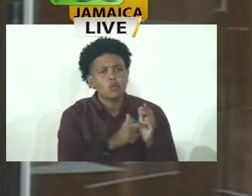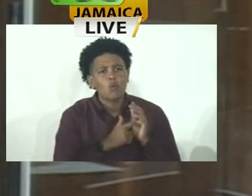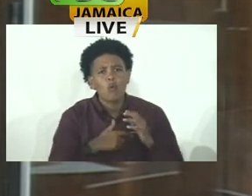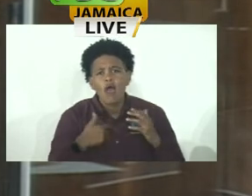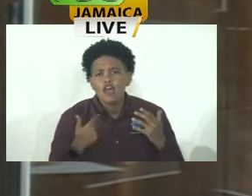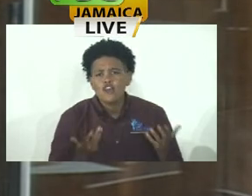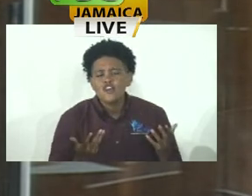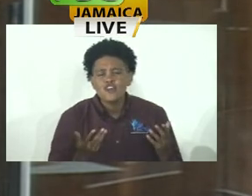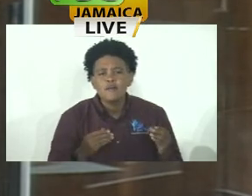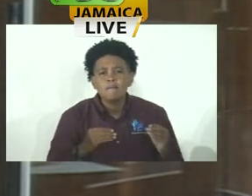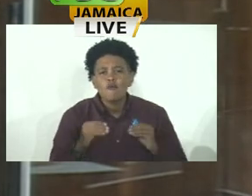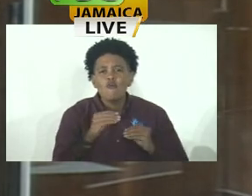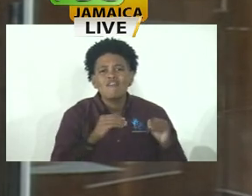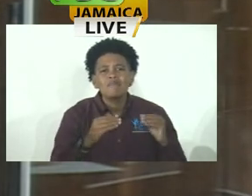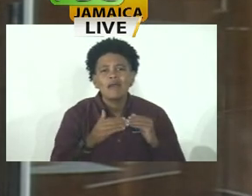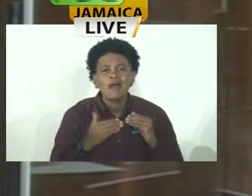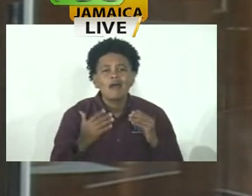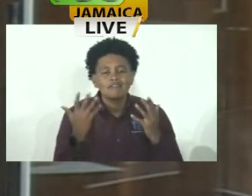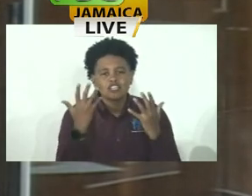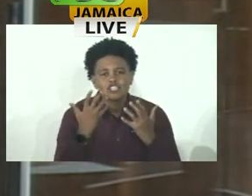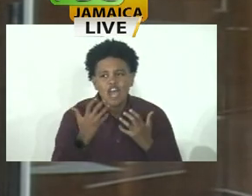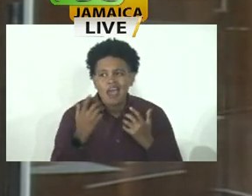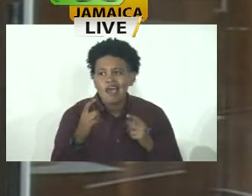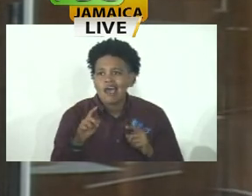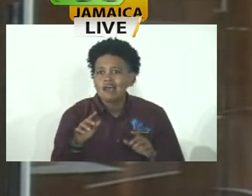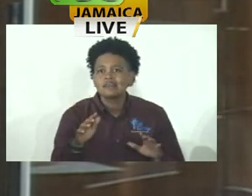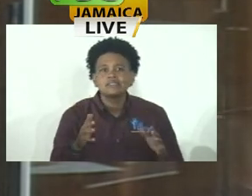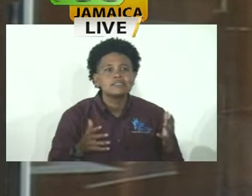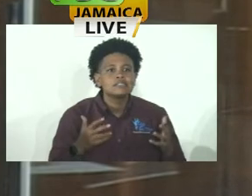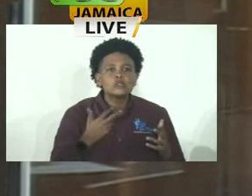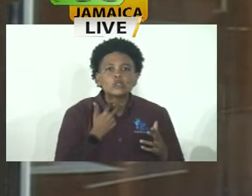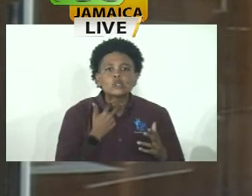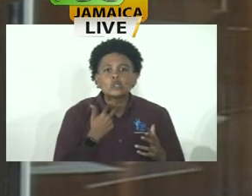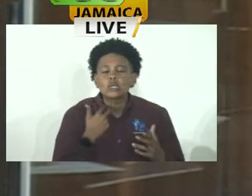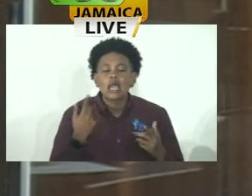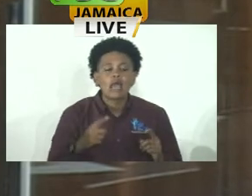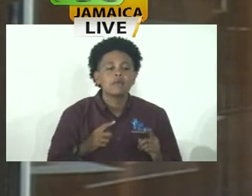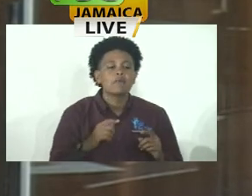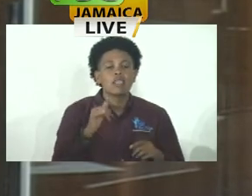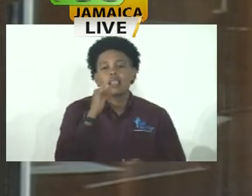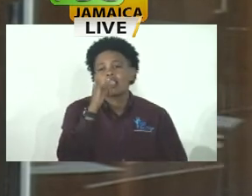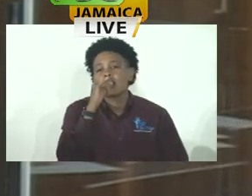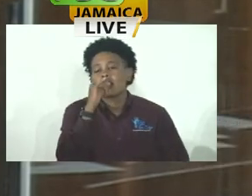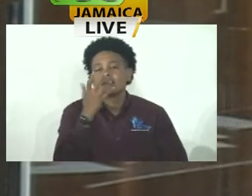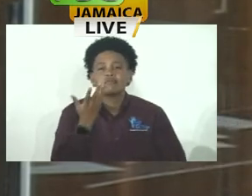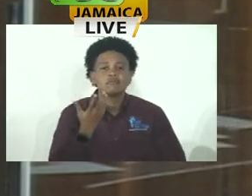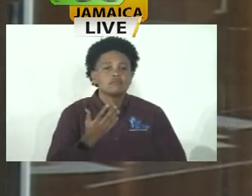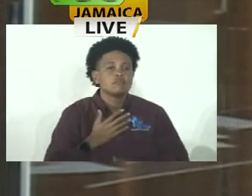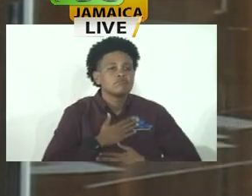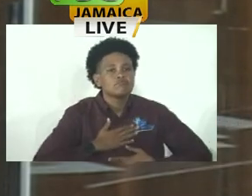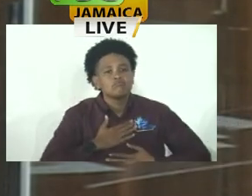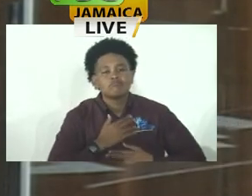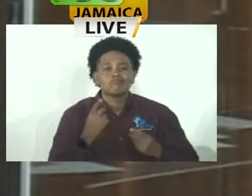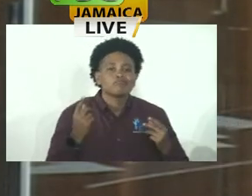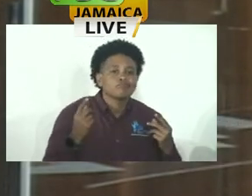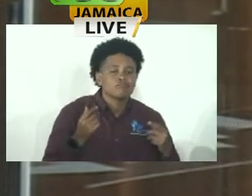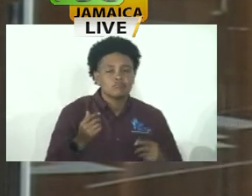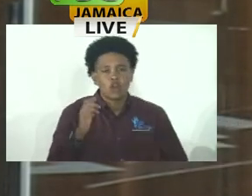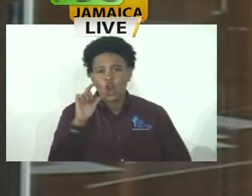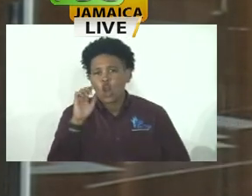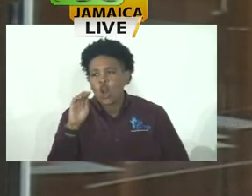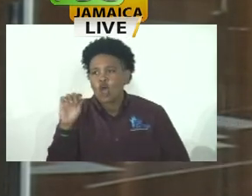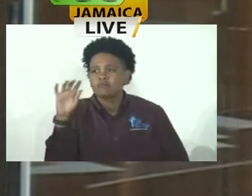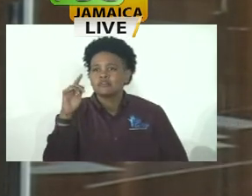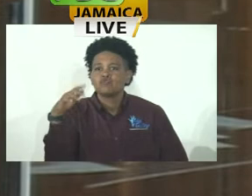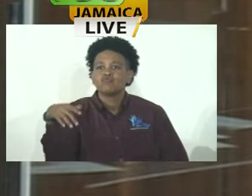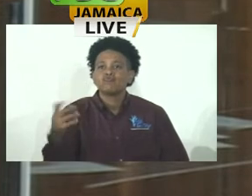um movement after dark you know entertainment bars clubs and so on and many many